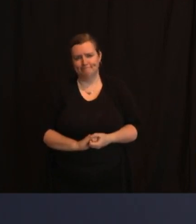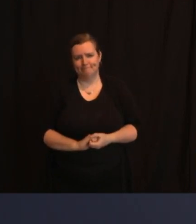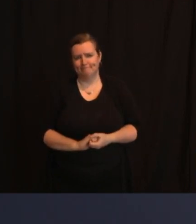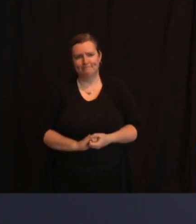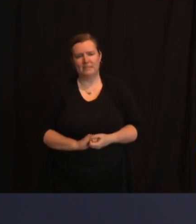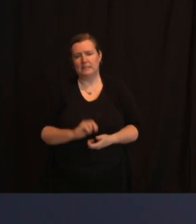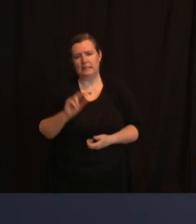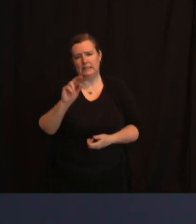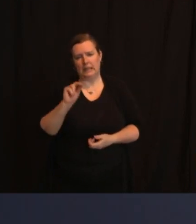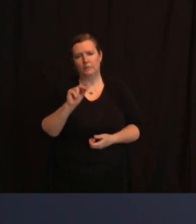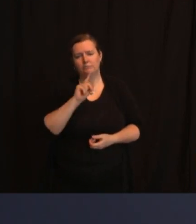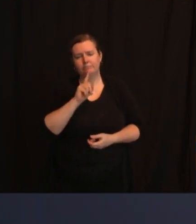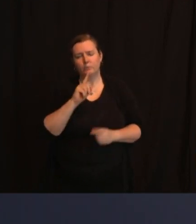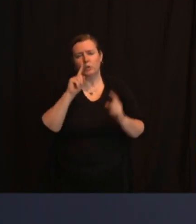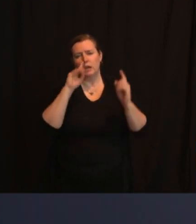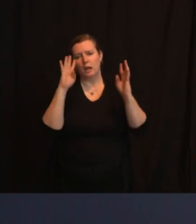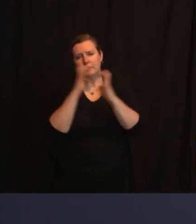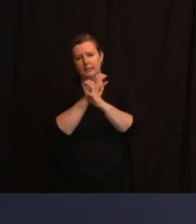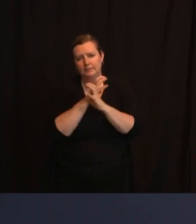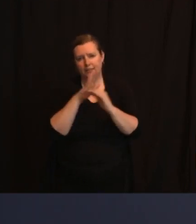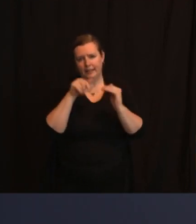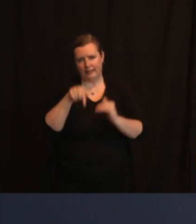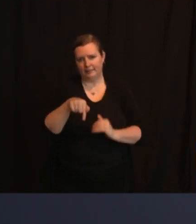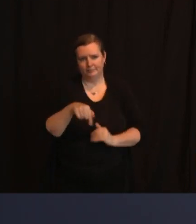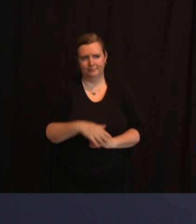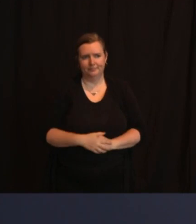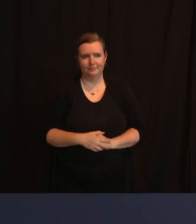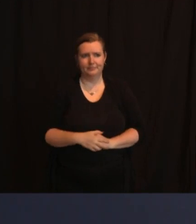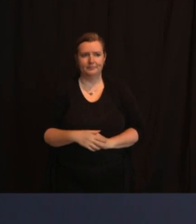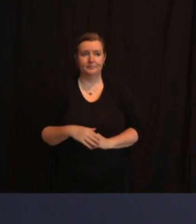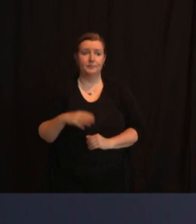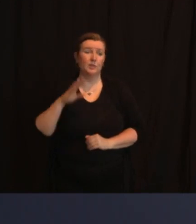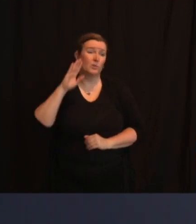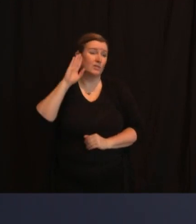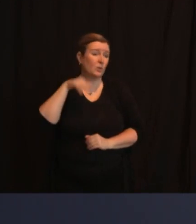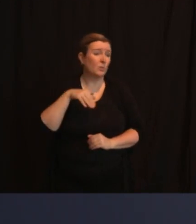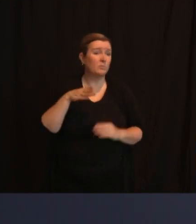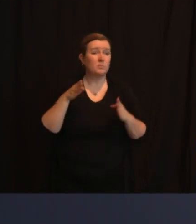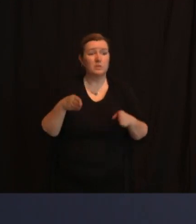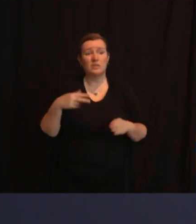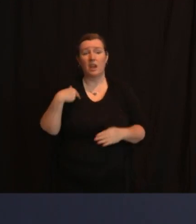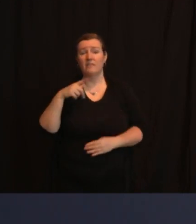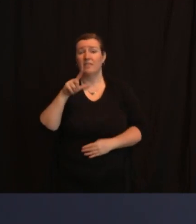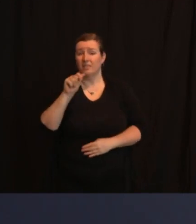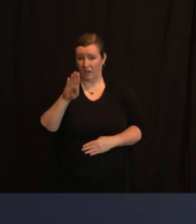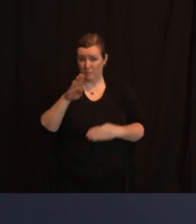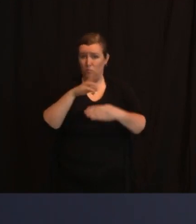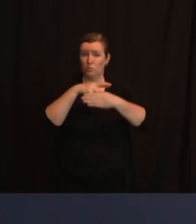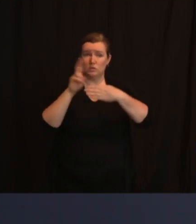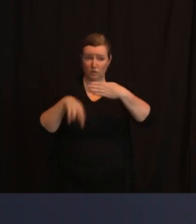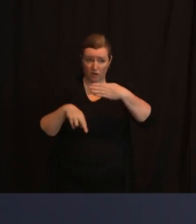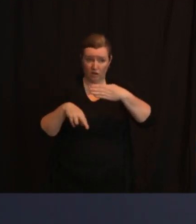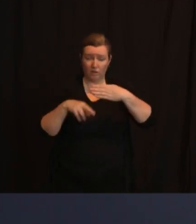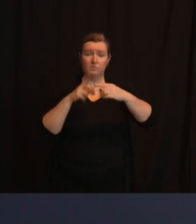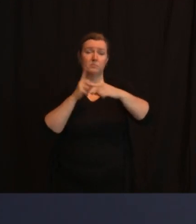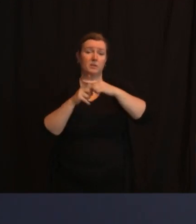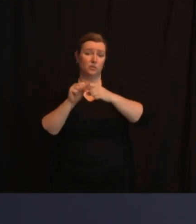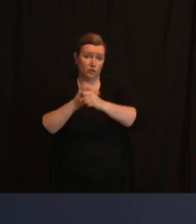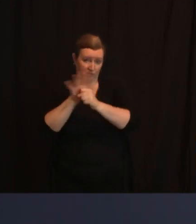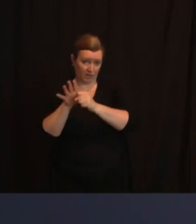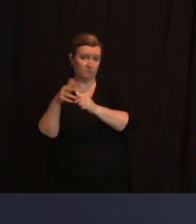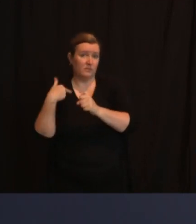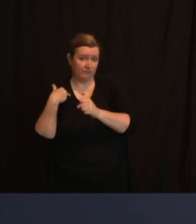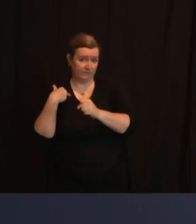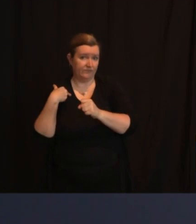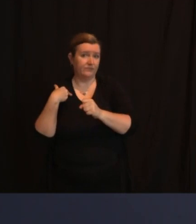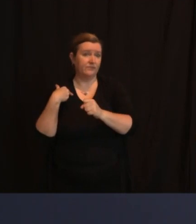that. What happens is this typically. We know that somebody gets a lab result back, so we know that there's a positive result for somebody. However, we may not